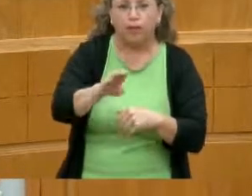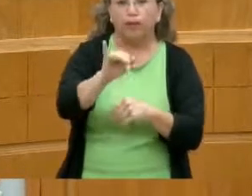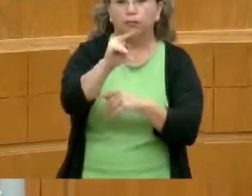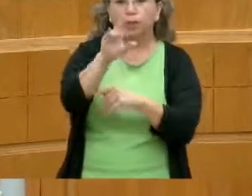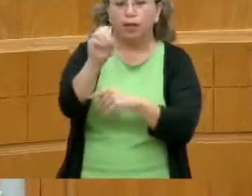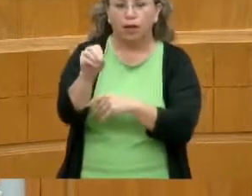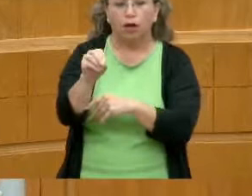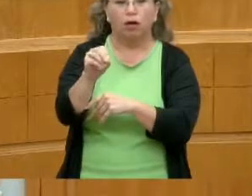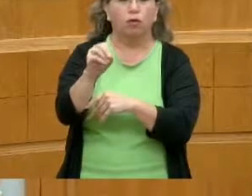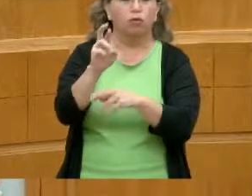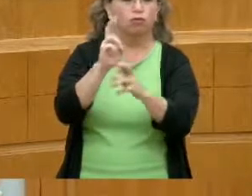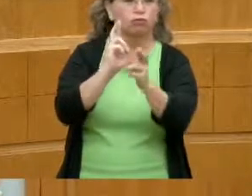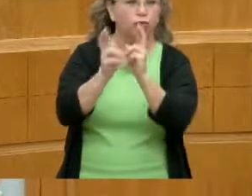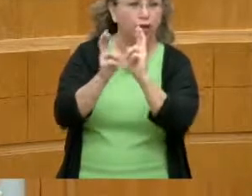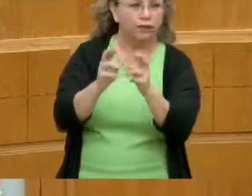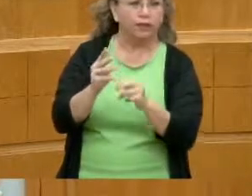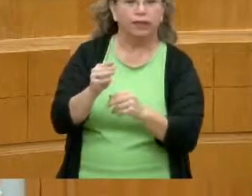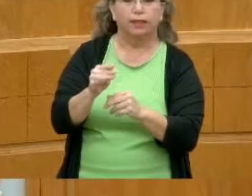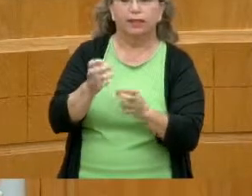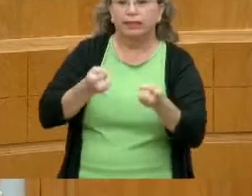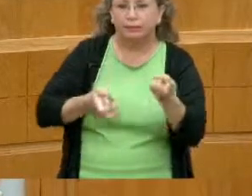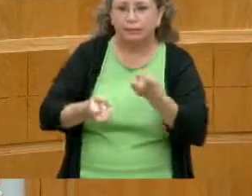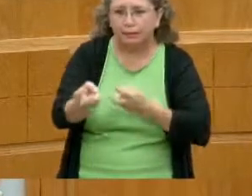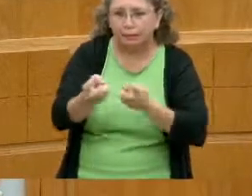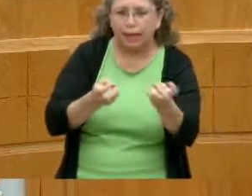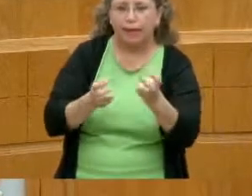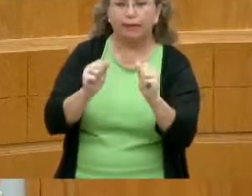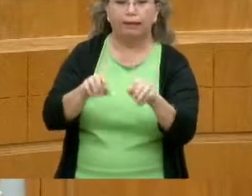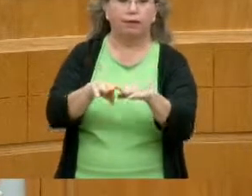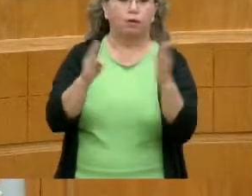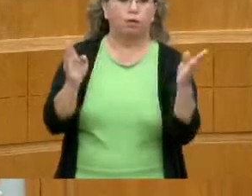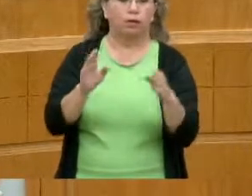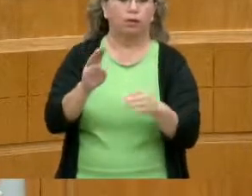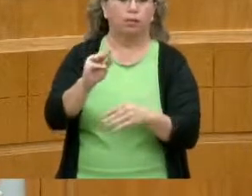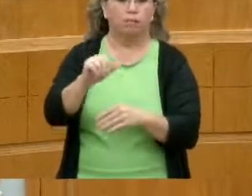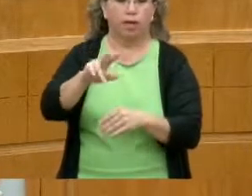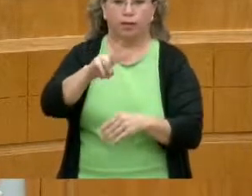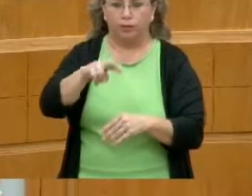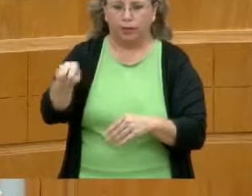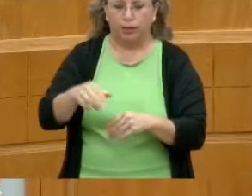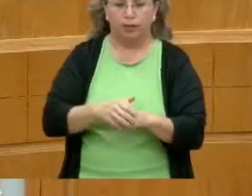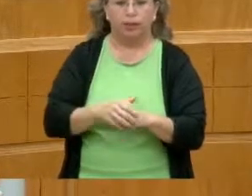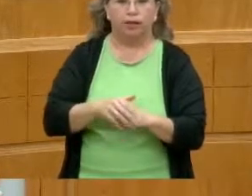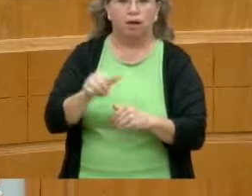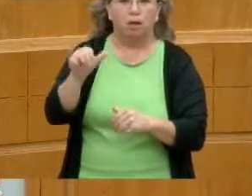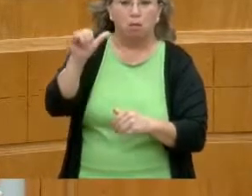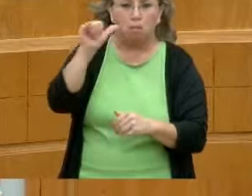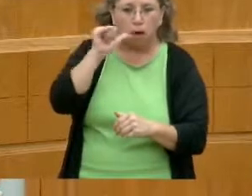simulcast racing, and skating rings, May 22nd. Bars can open May 22nd.